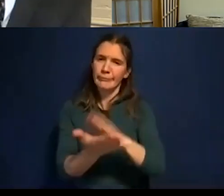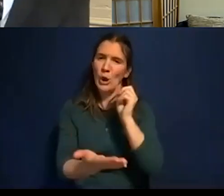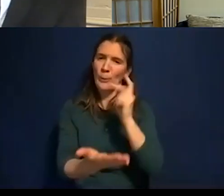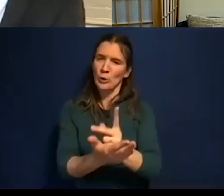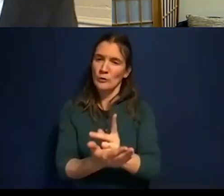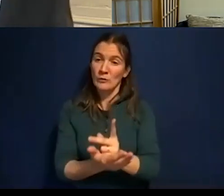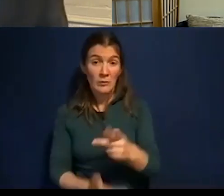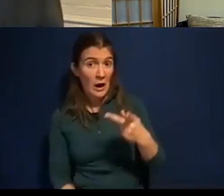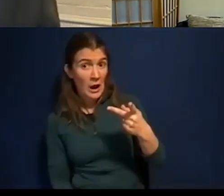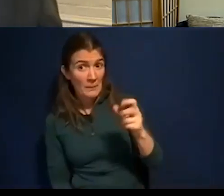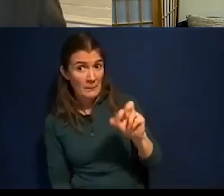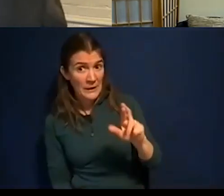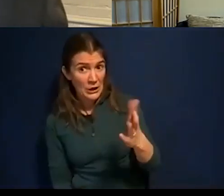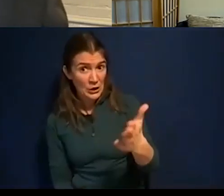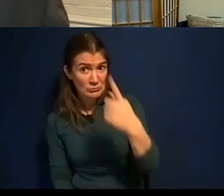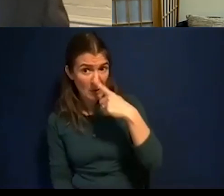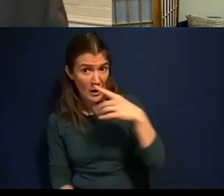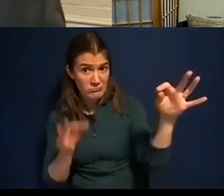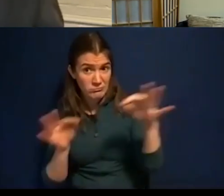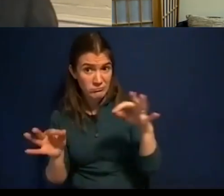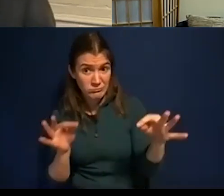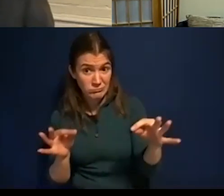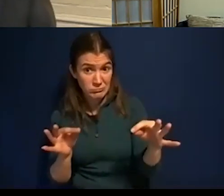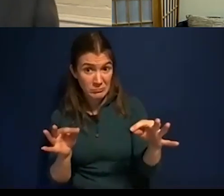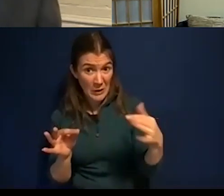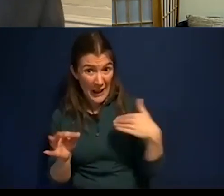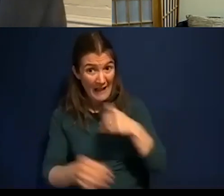Peter, can you give us those?